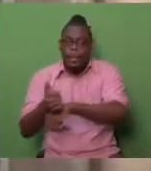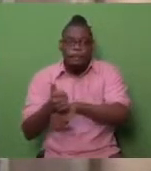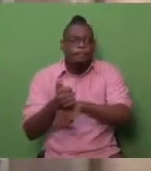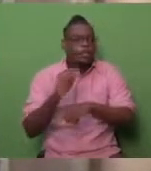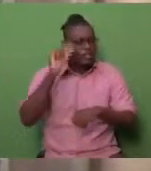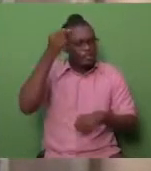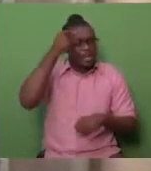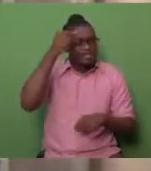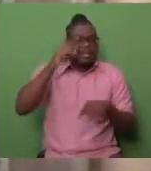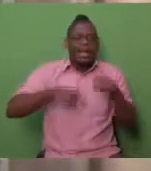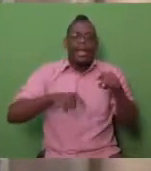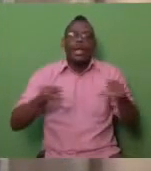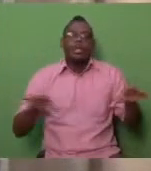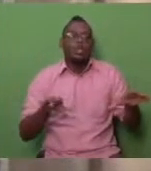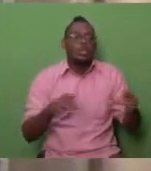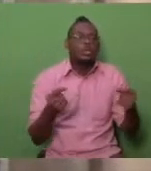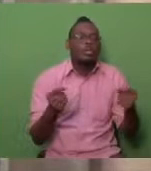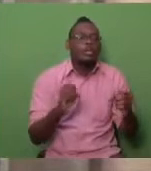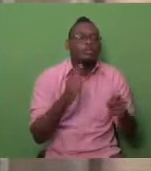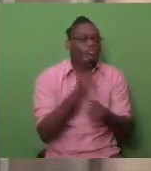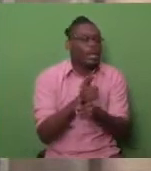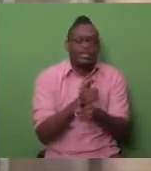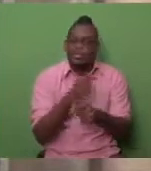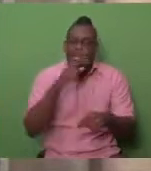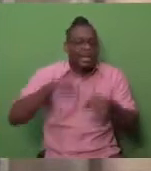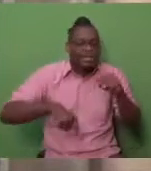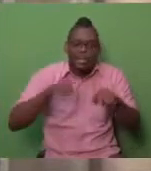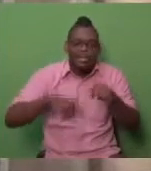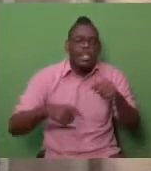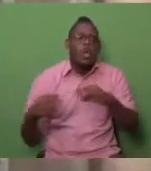that too is war against our citizens.